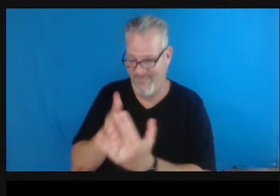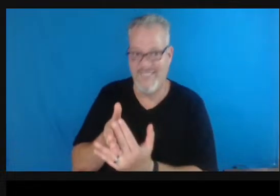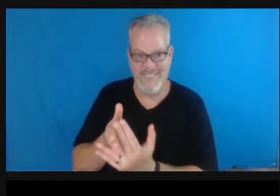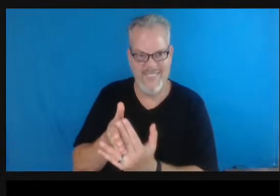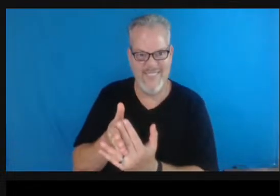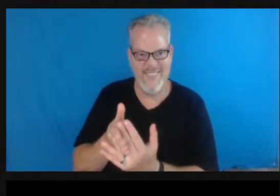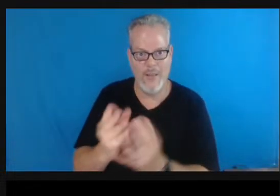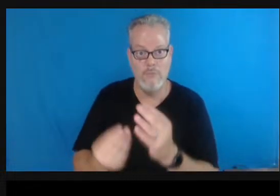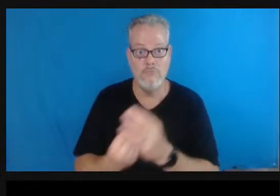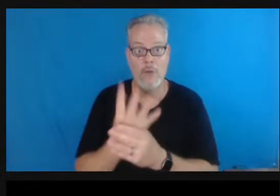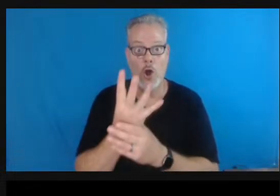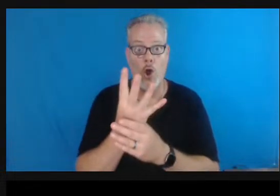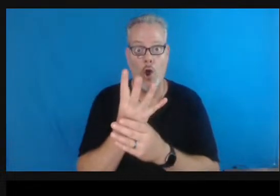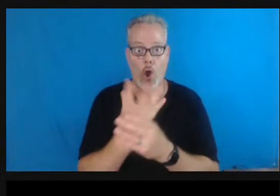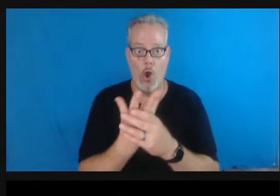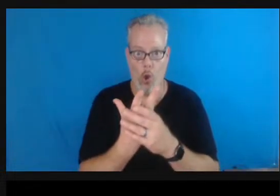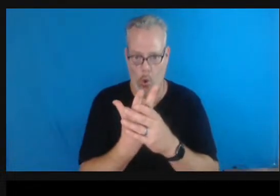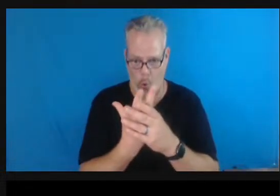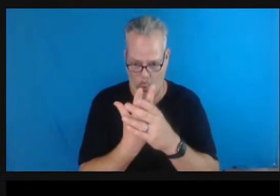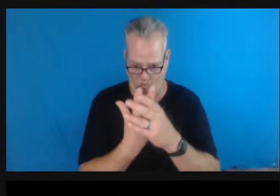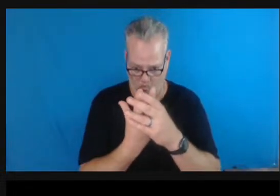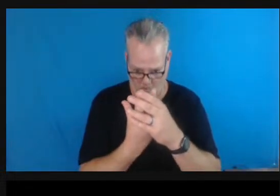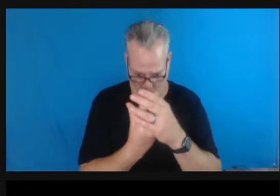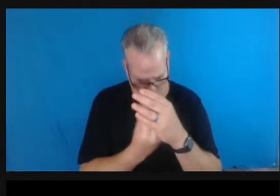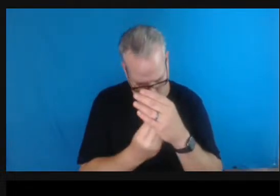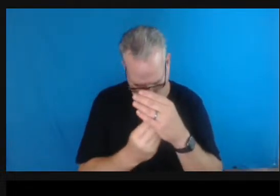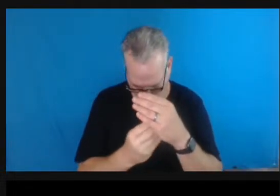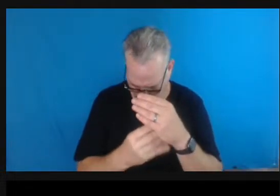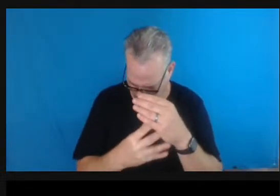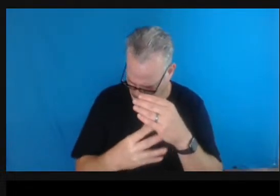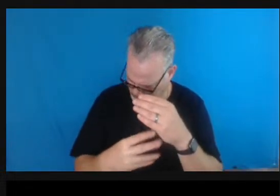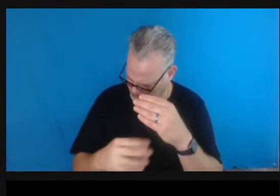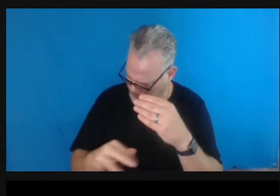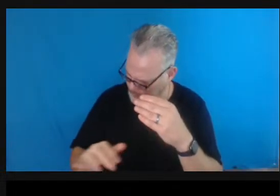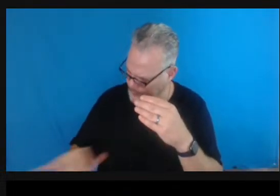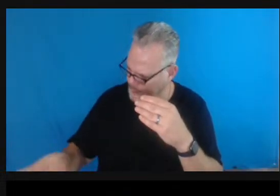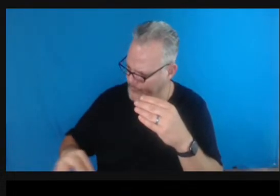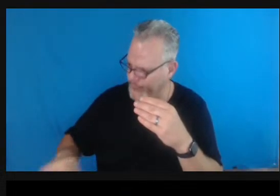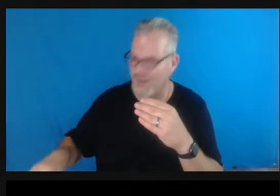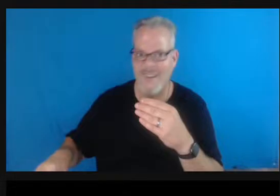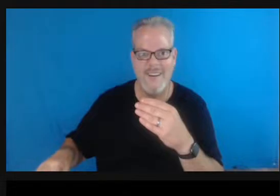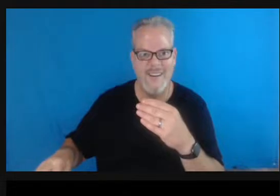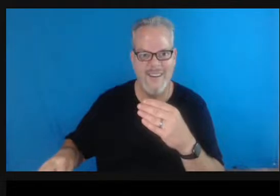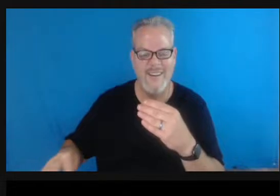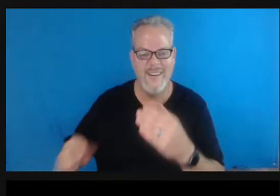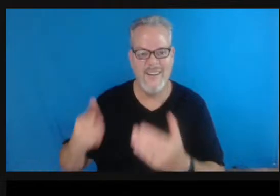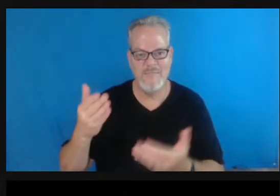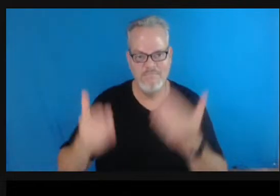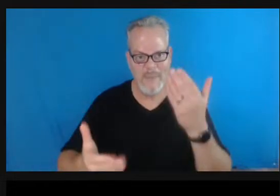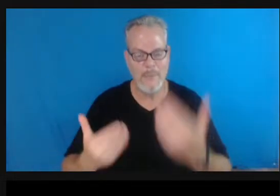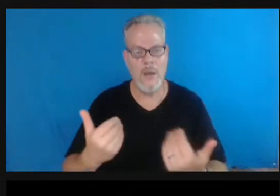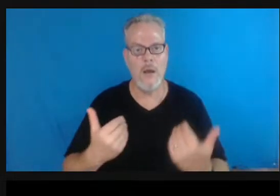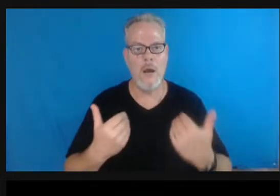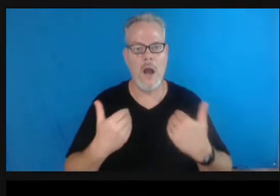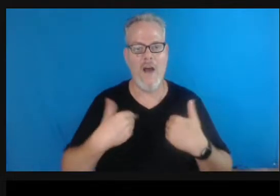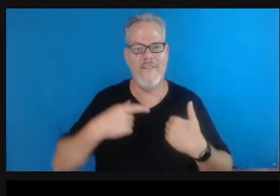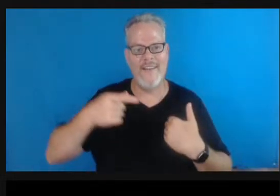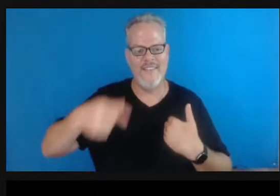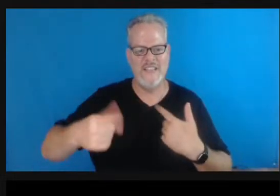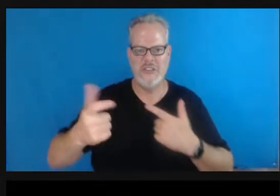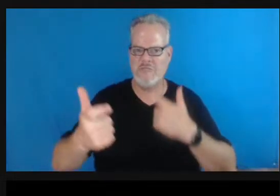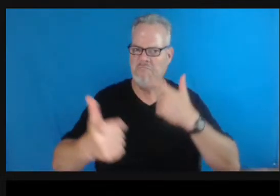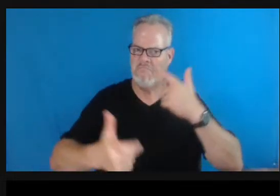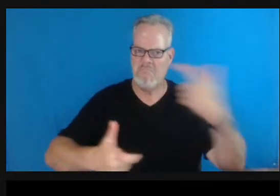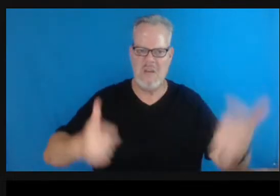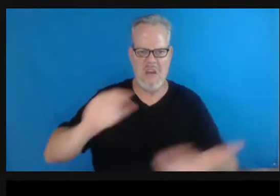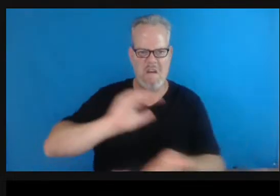back of the lake into the vent, we're erupting not necessarily through a lake because the thing is crusted over, but we have this massive volume over